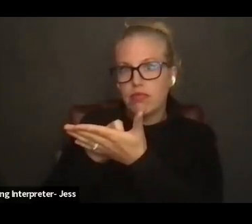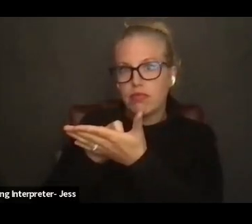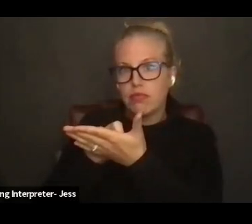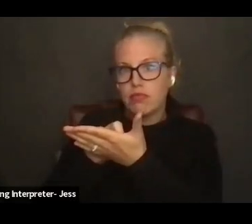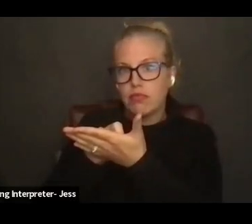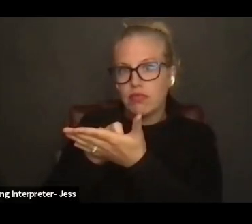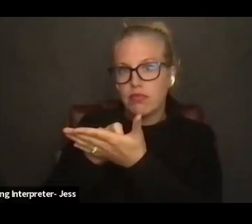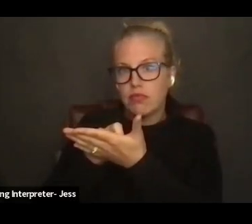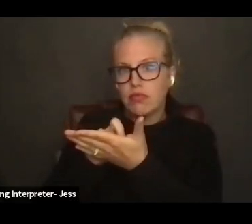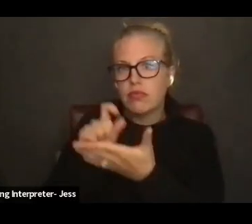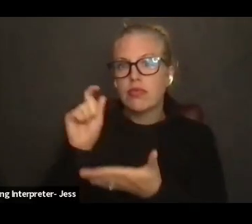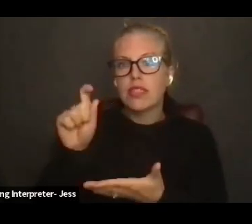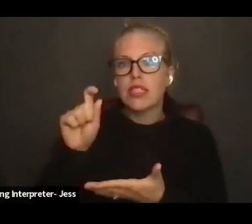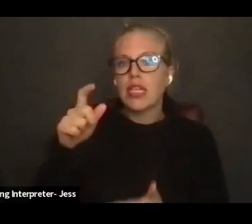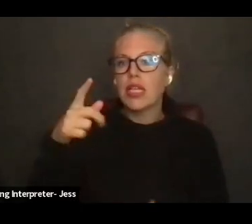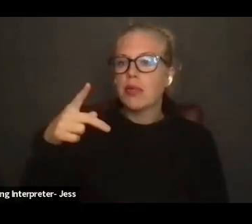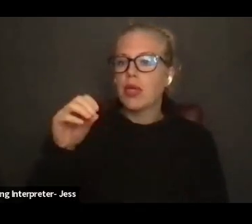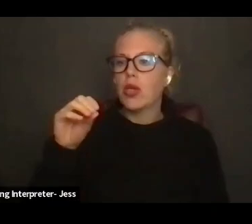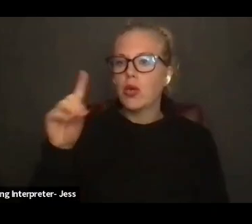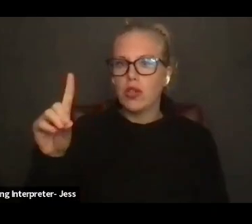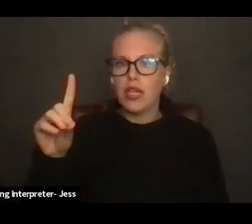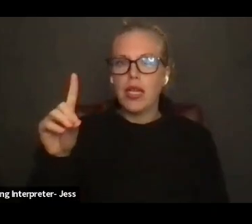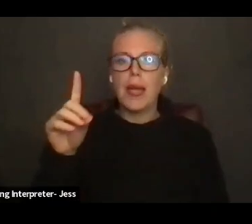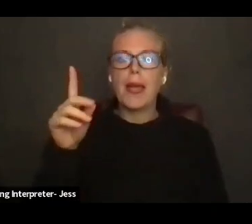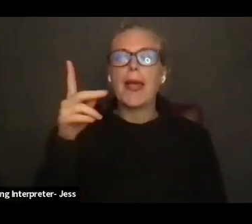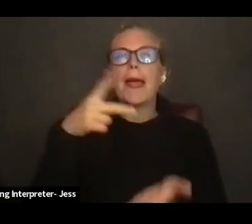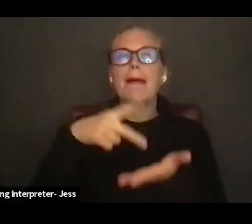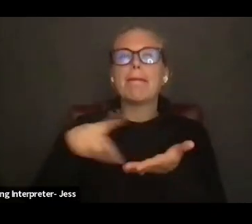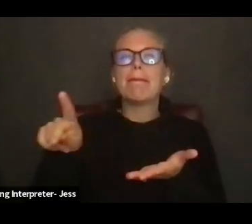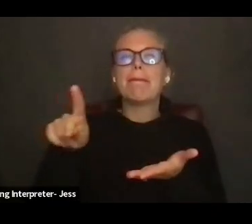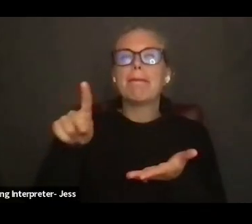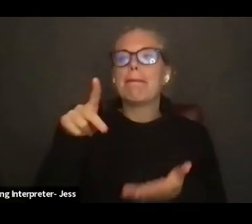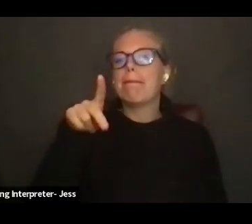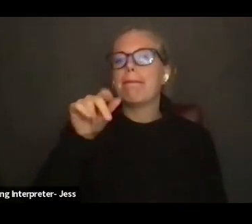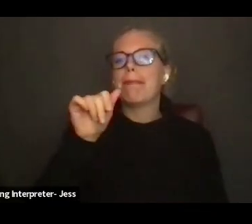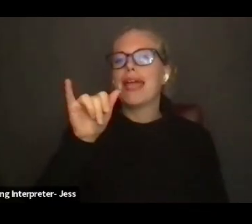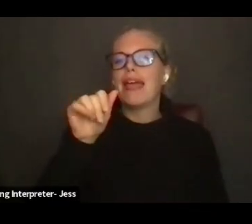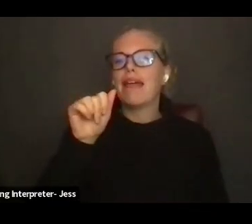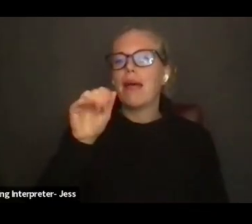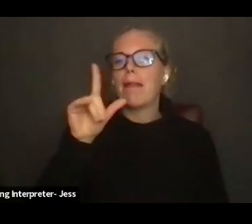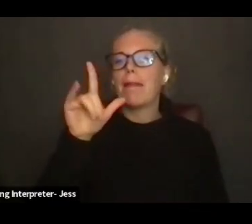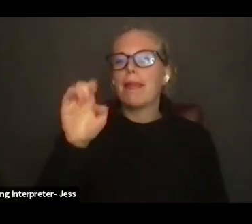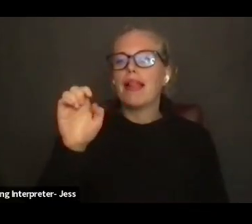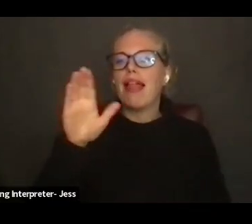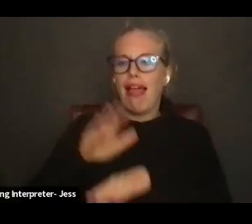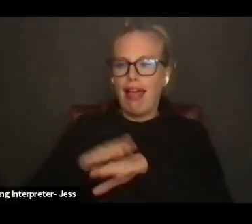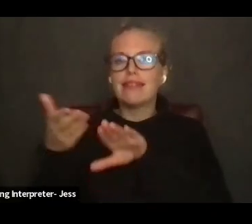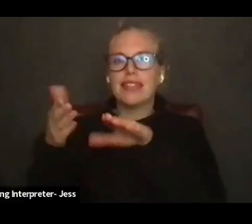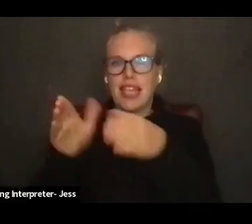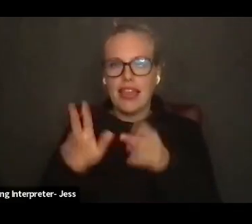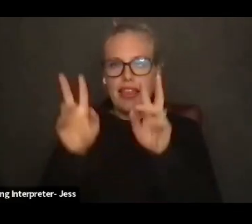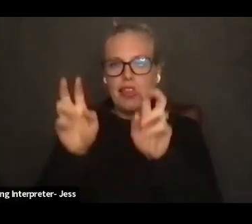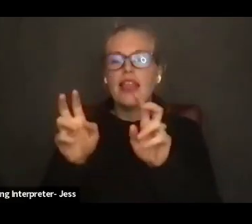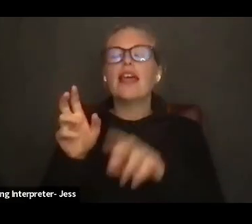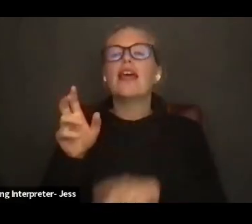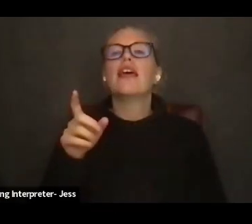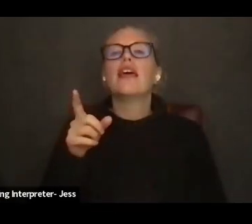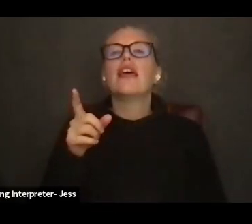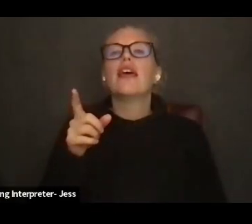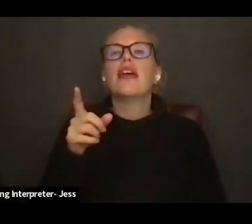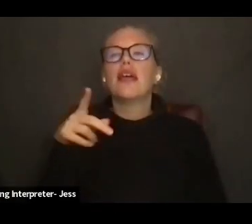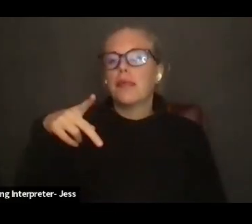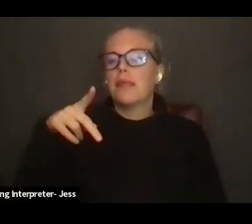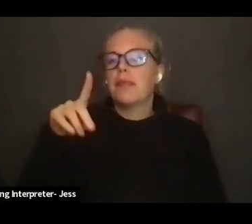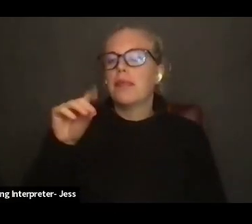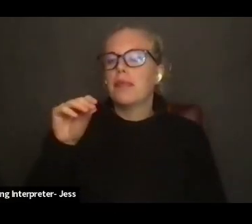And something about needing a POD. POD is payable on death beneficiary. If the question is, do I need